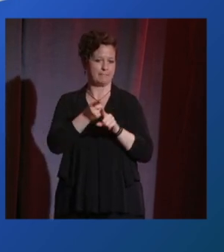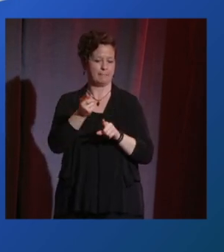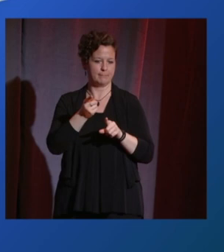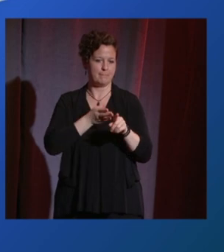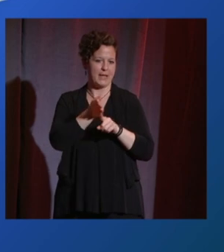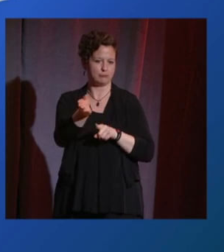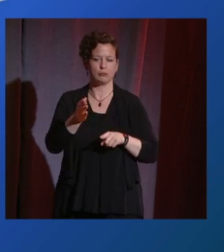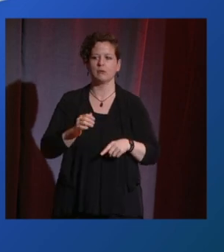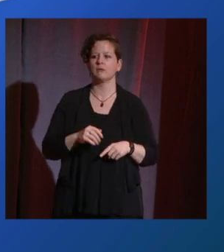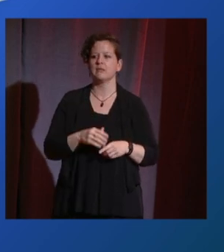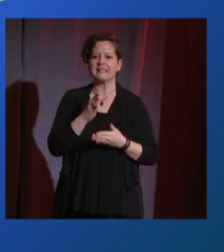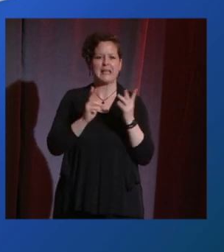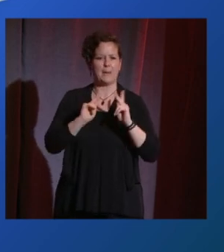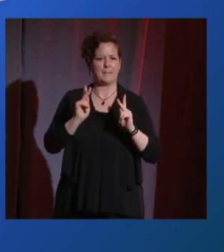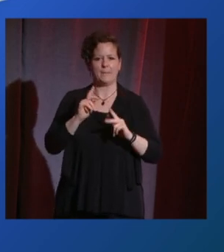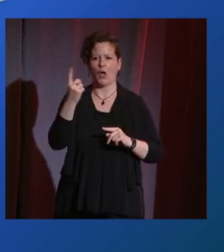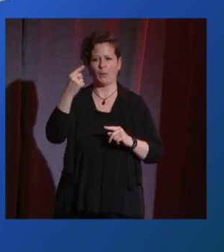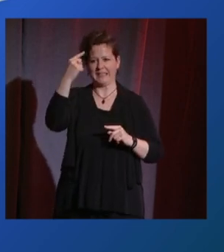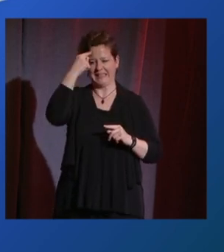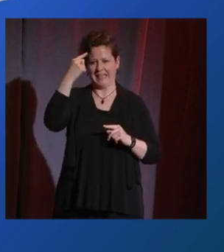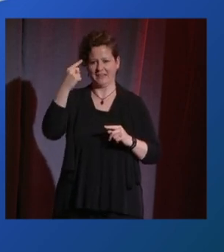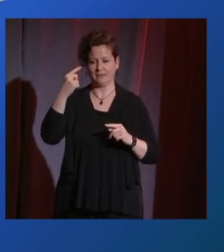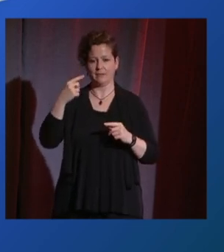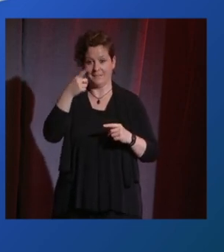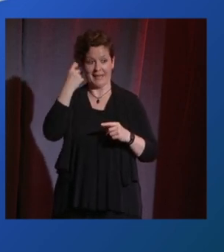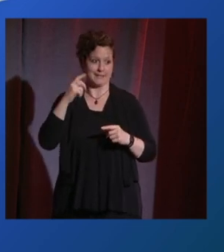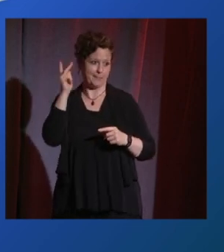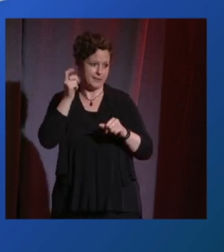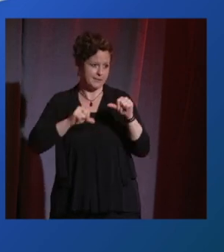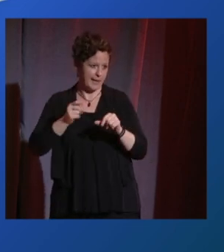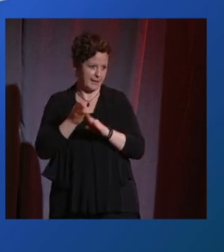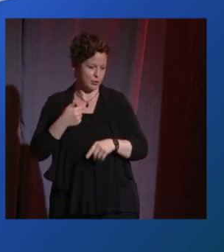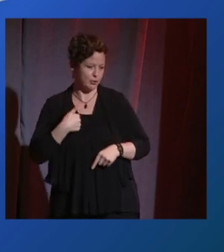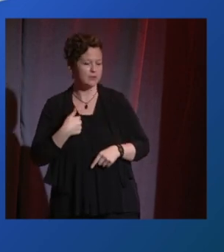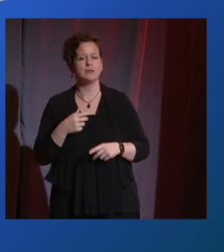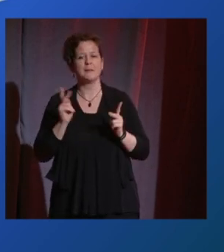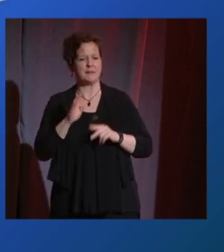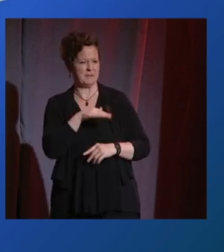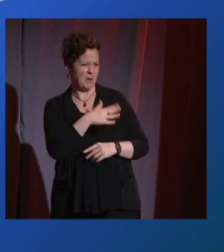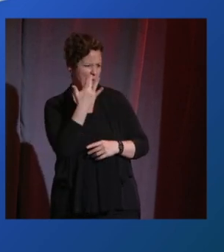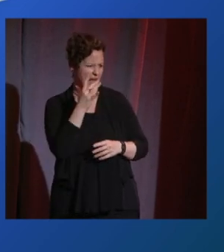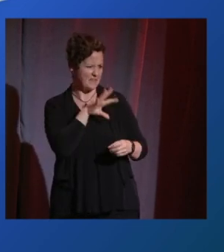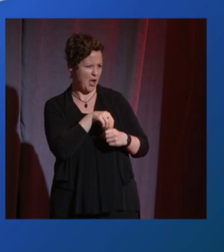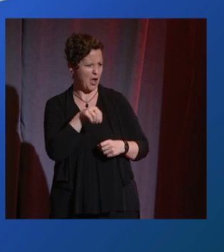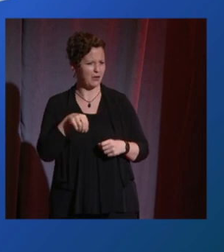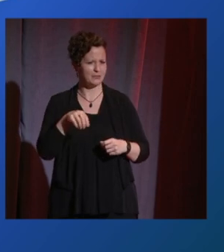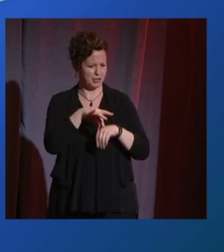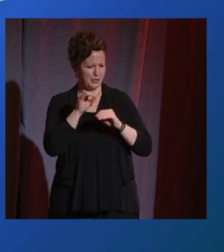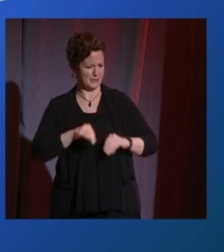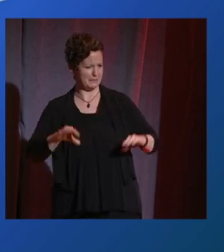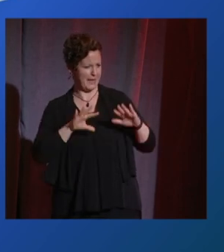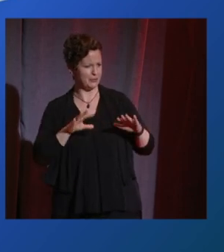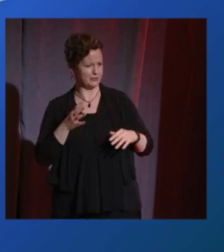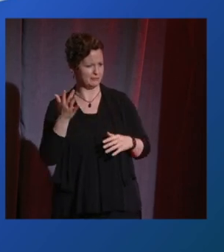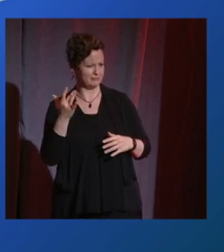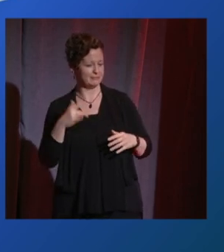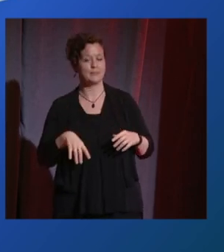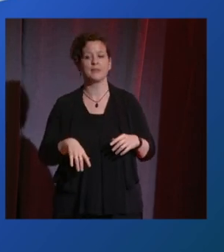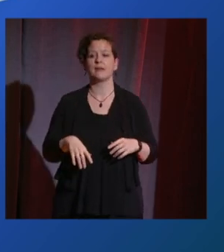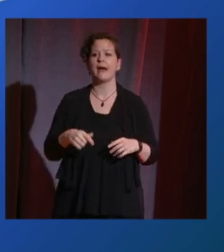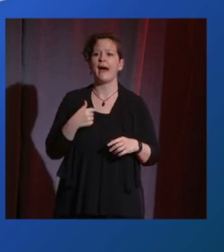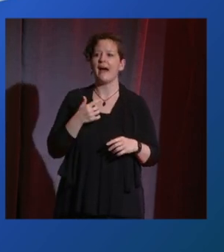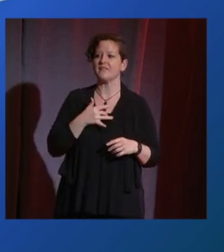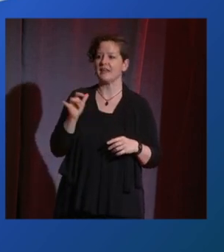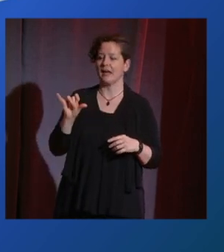question why am I in geospatial are they even related geospatial seems so stem based and I